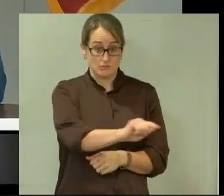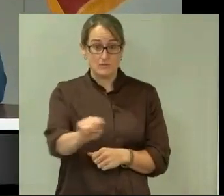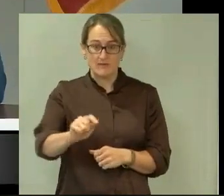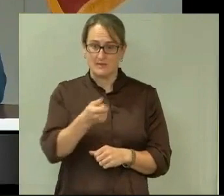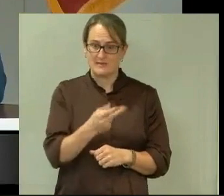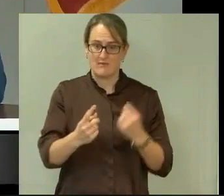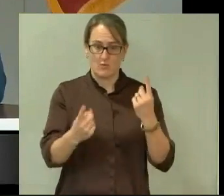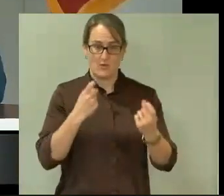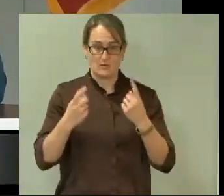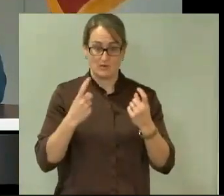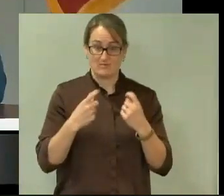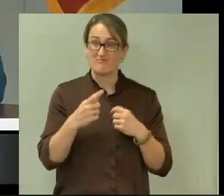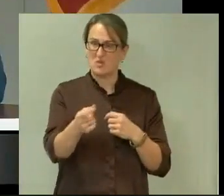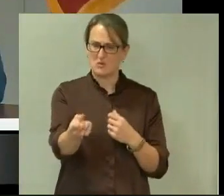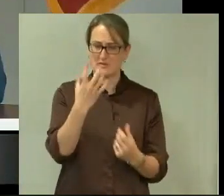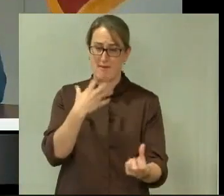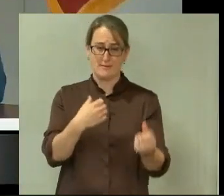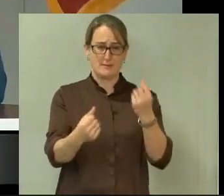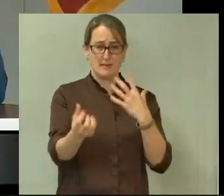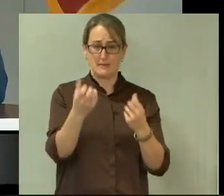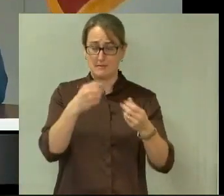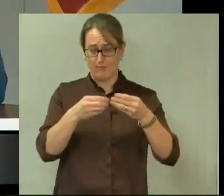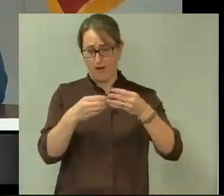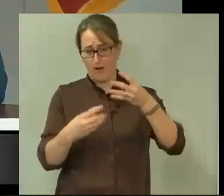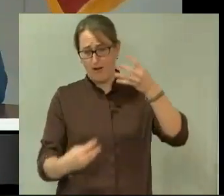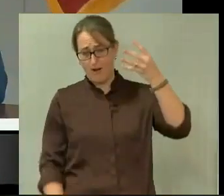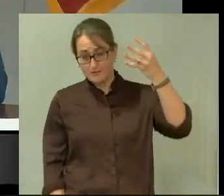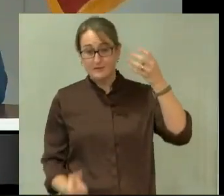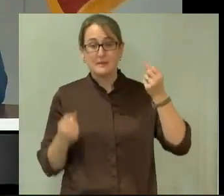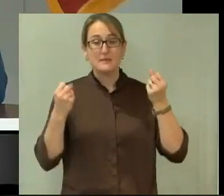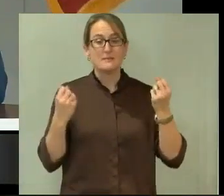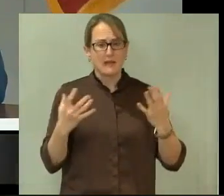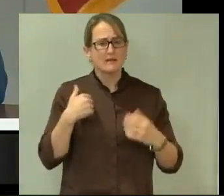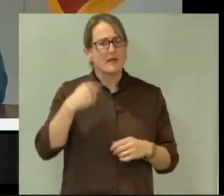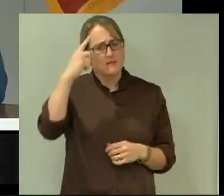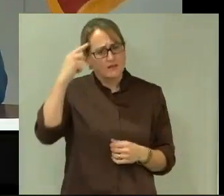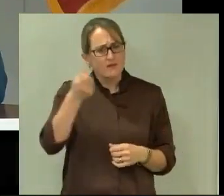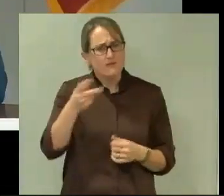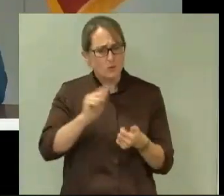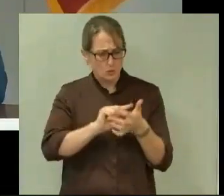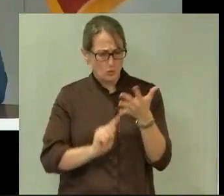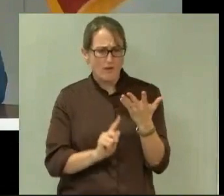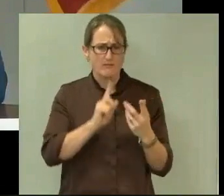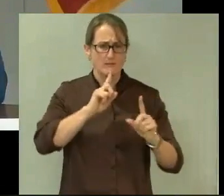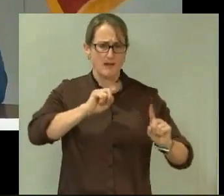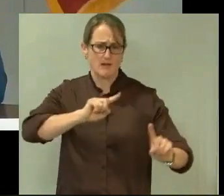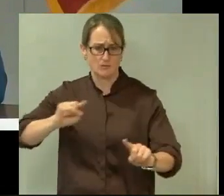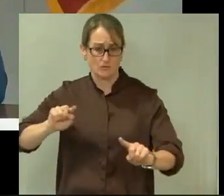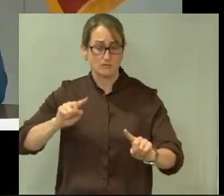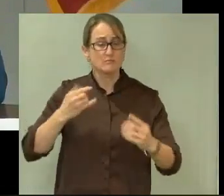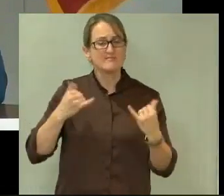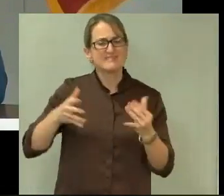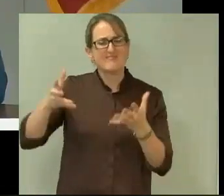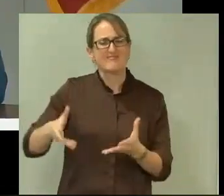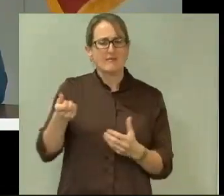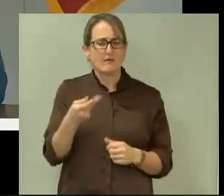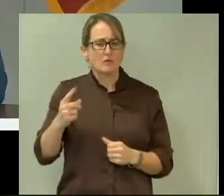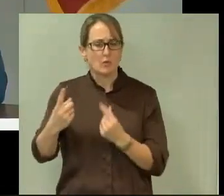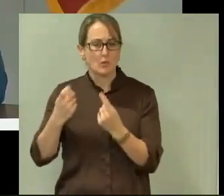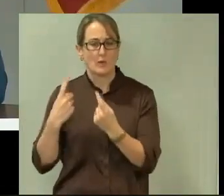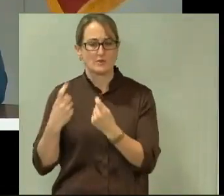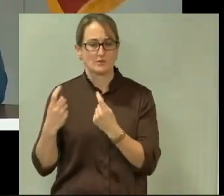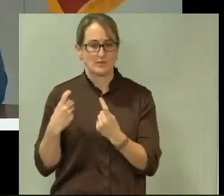You've sent us quite a bit, and I know that some were answered throughout our time together, but there are still some remaining questions as many of you